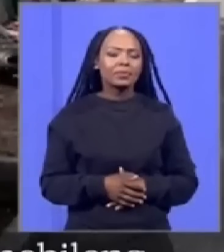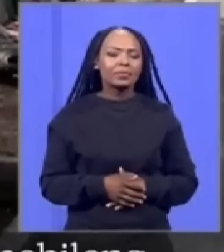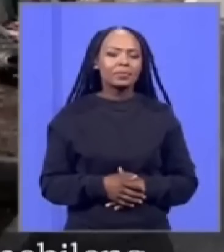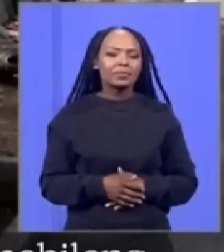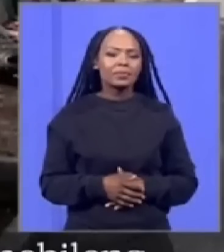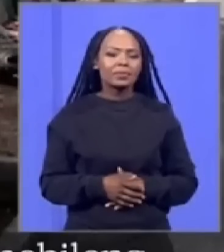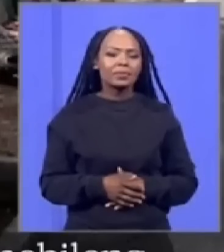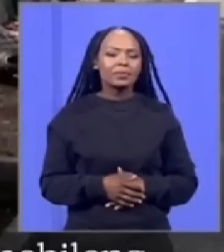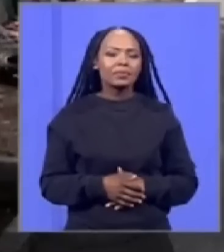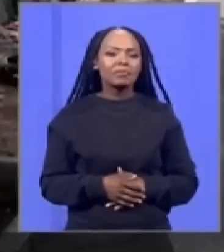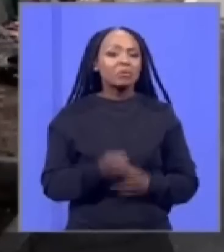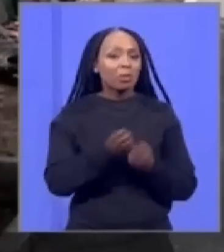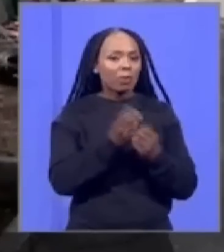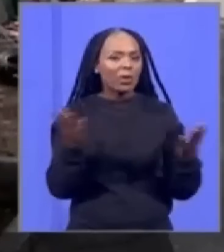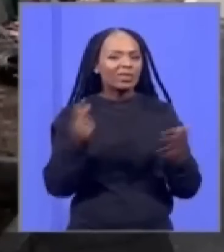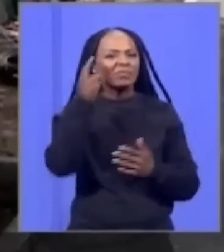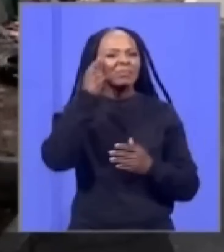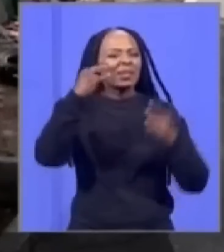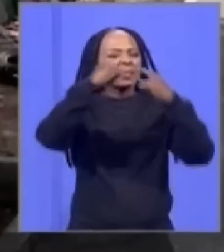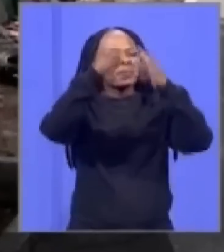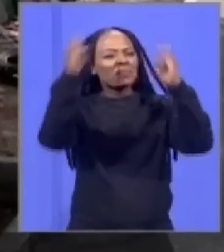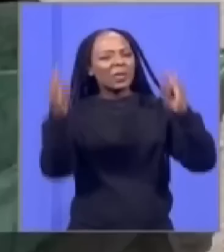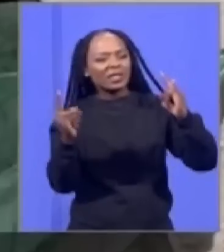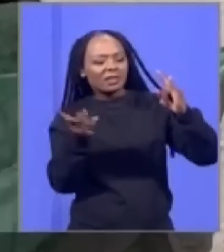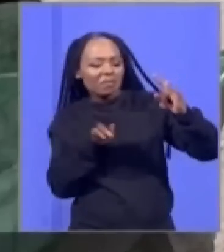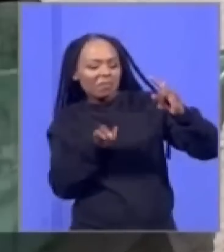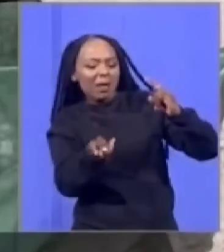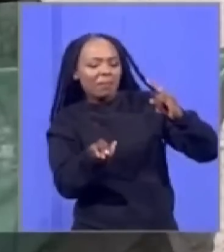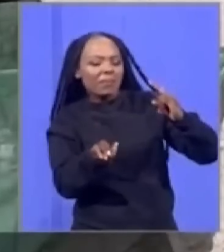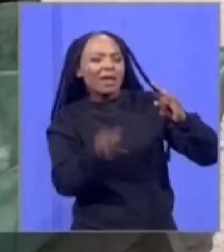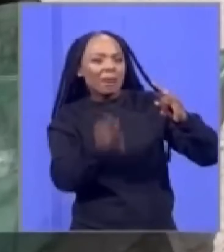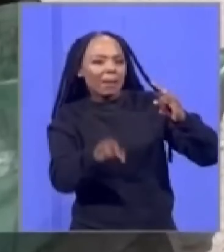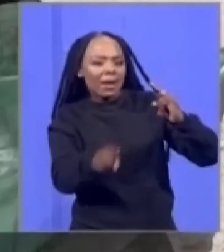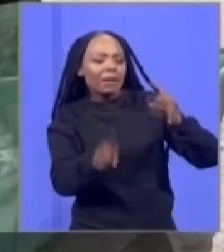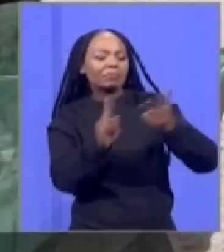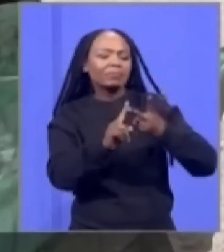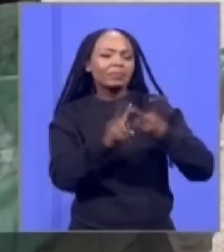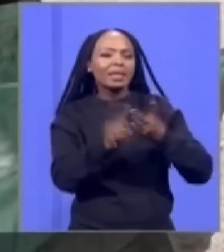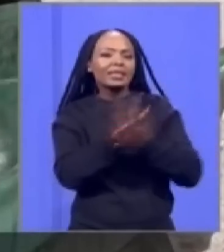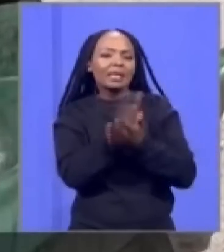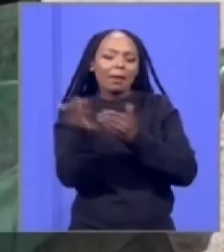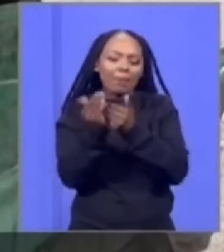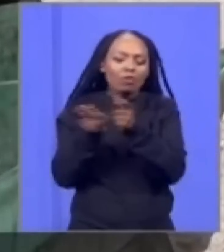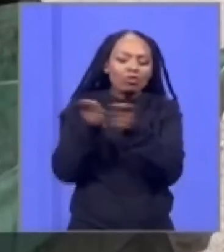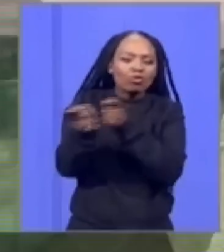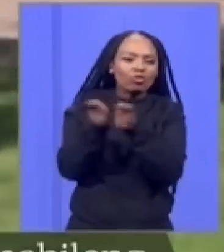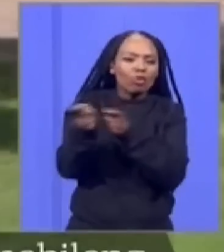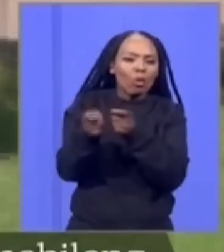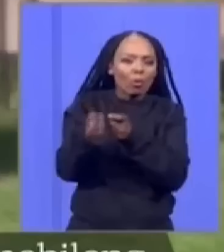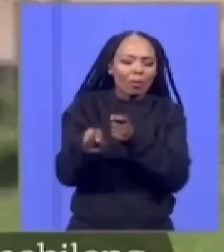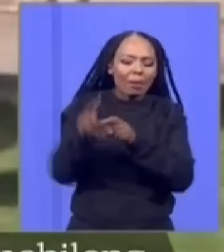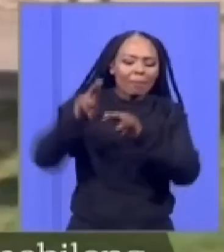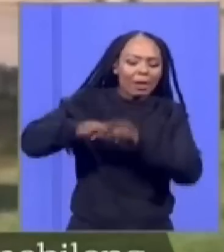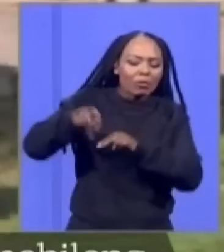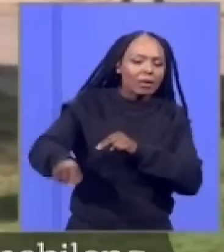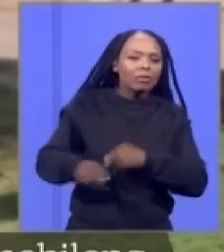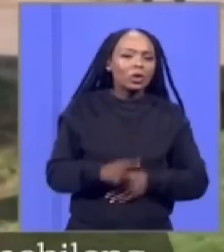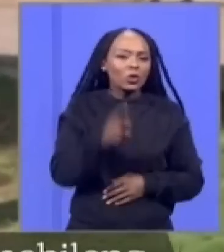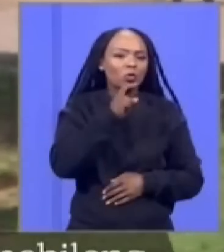Ba dula mo tlase ga maborogo le mo dikutlwaneng tsa mabentlele kampo gone go latsa ditlhogo mo teng ga dikhatbokoso le